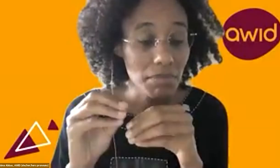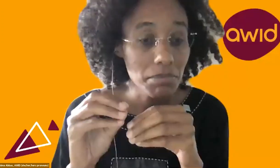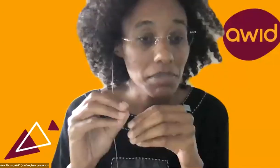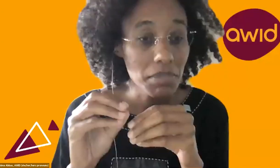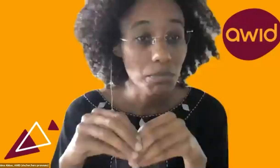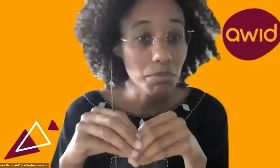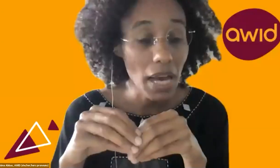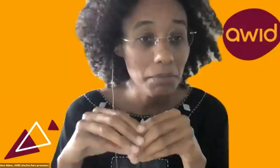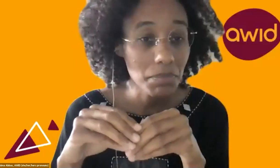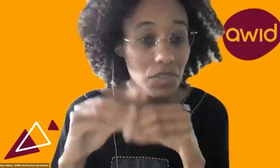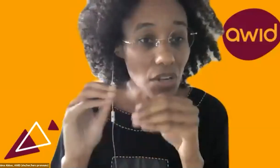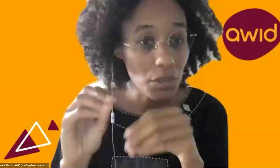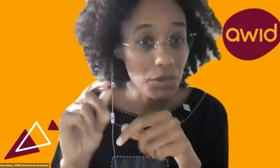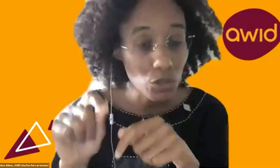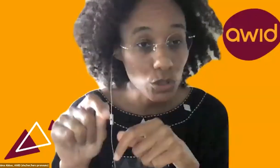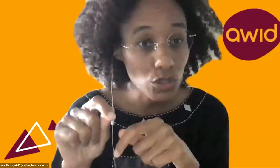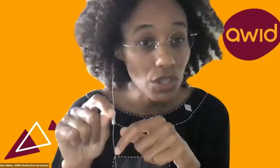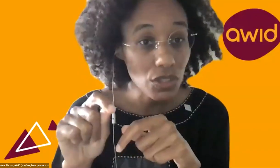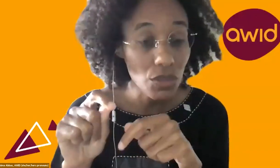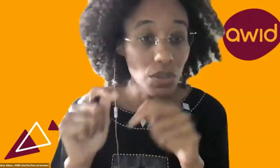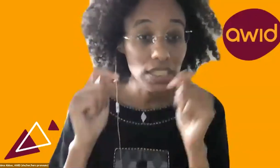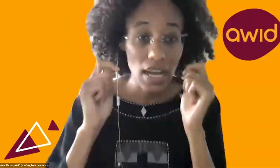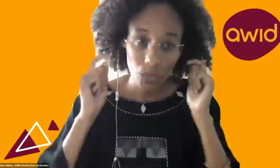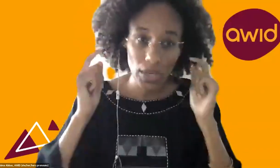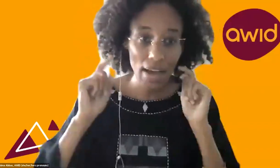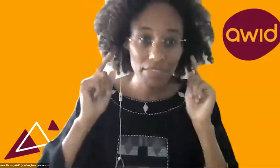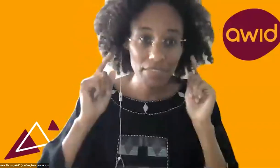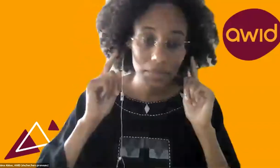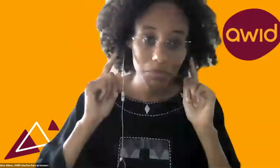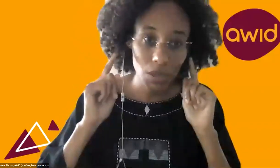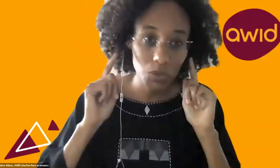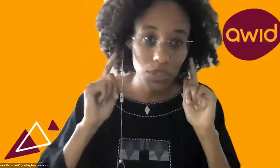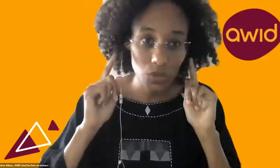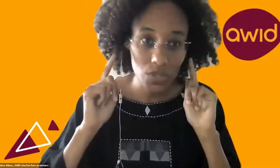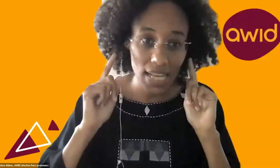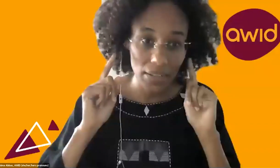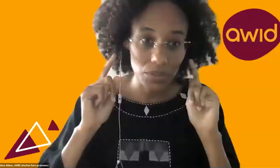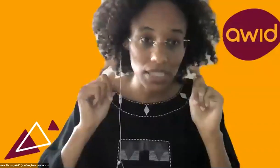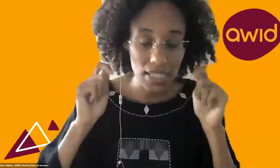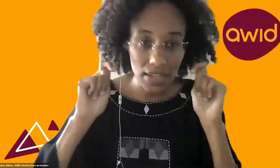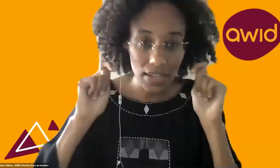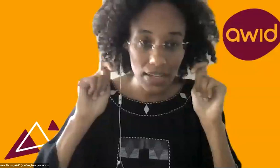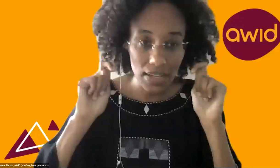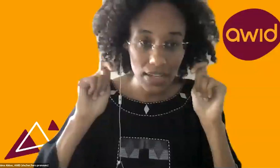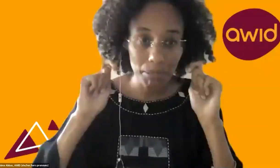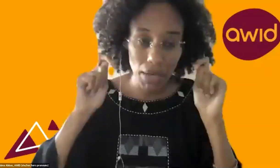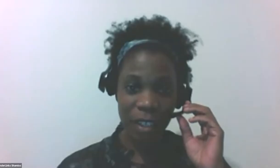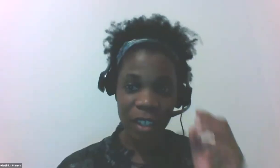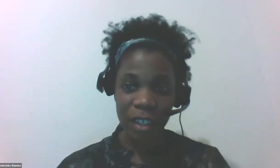laws and so before you go on, we're having some trouble with your sound. Is there